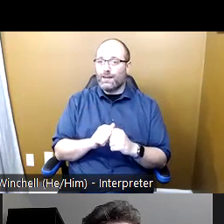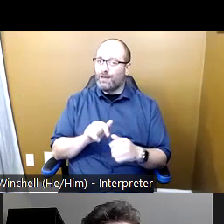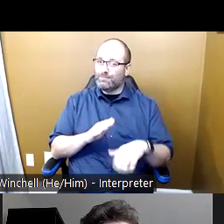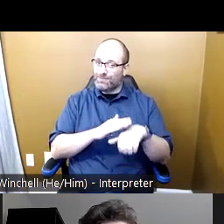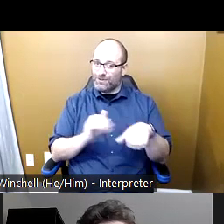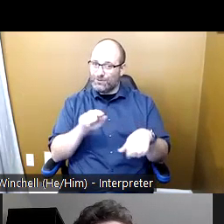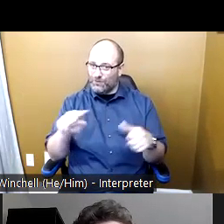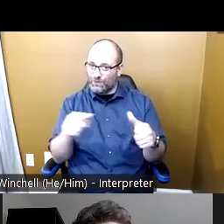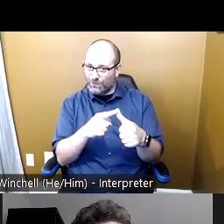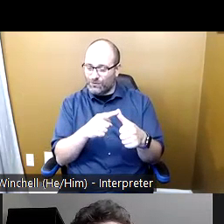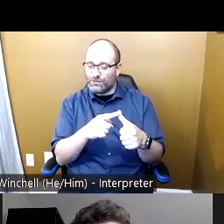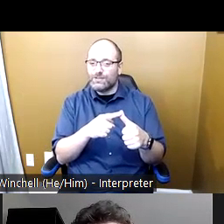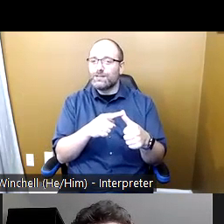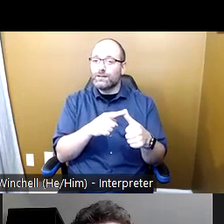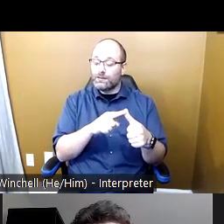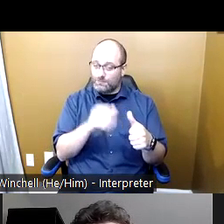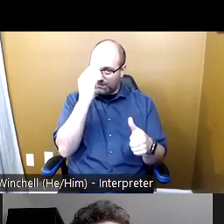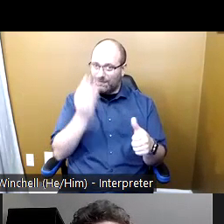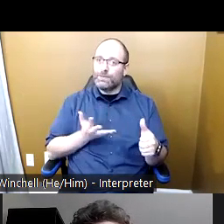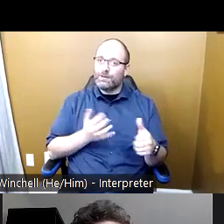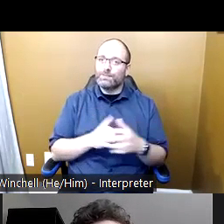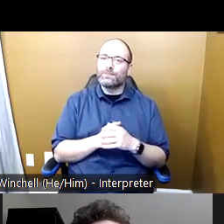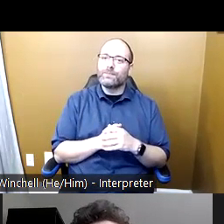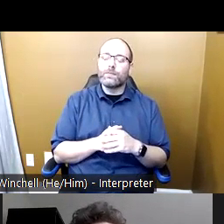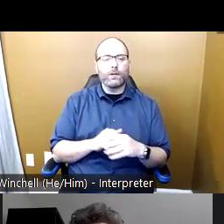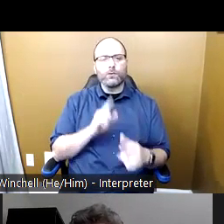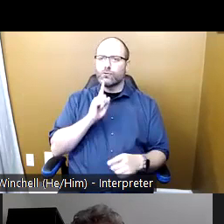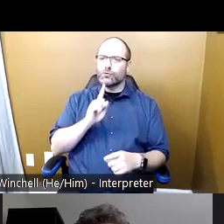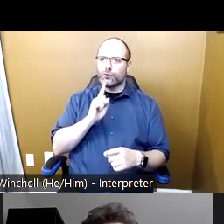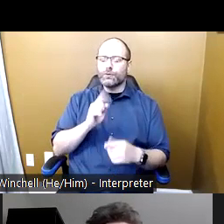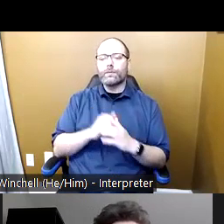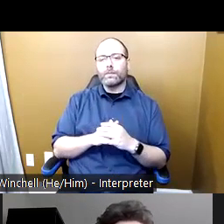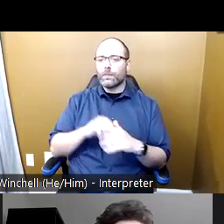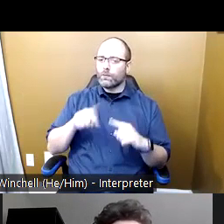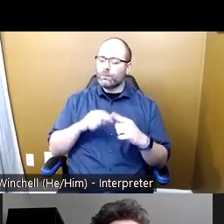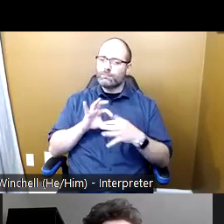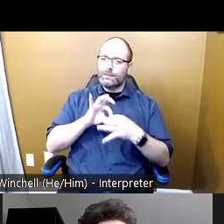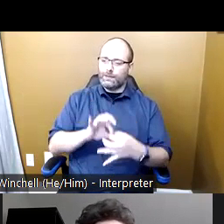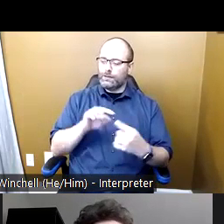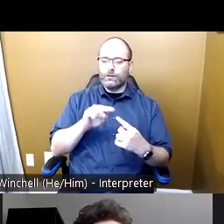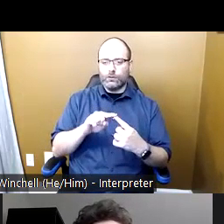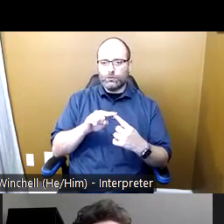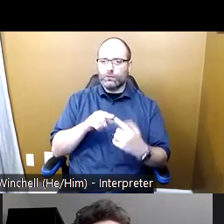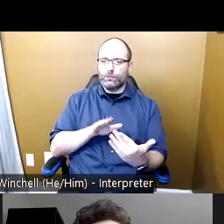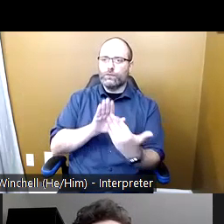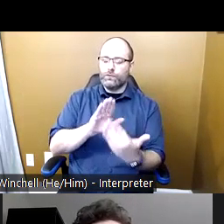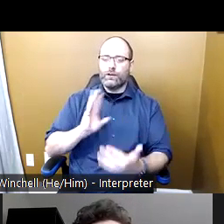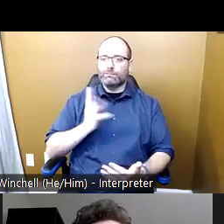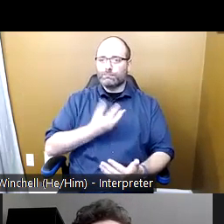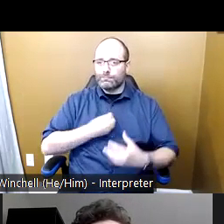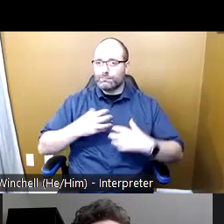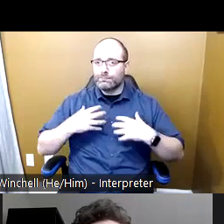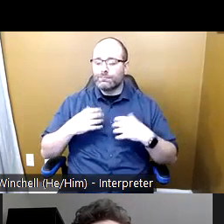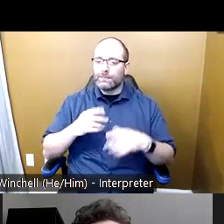first and let us know. Sure. So when it comes to addressing transgender care and mental